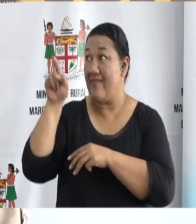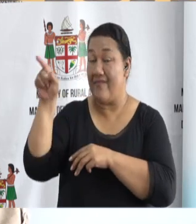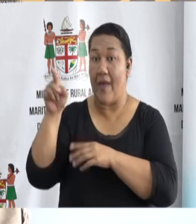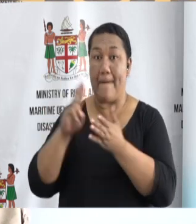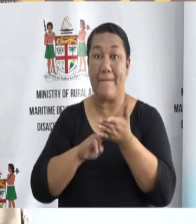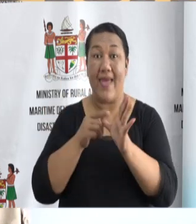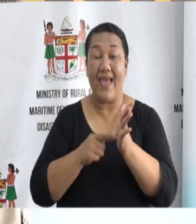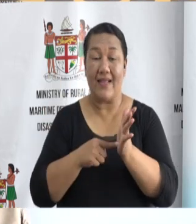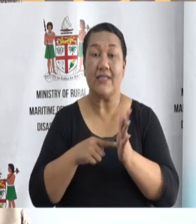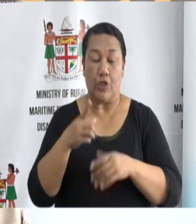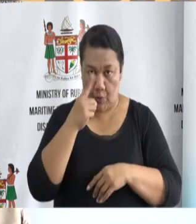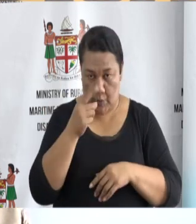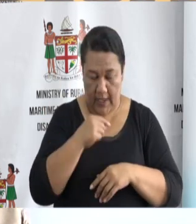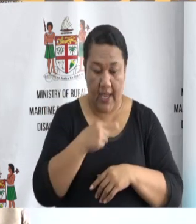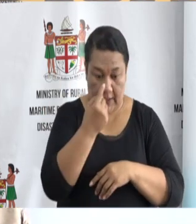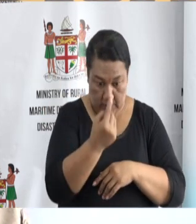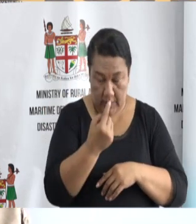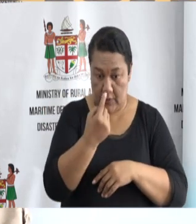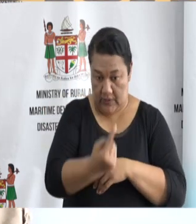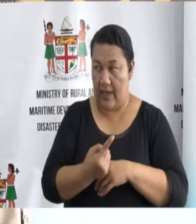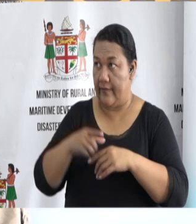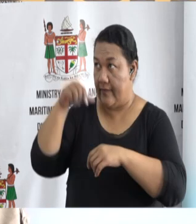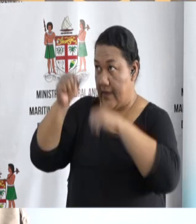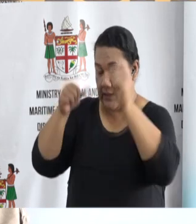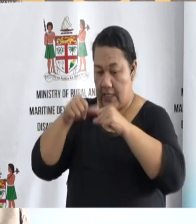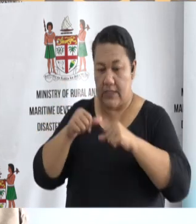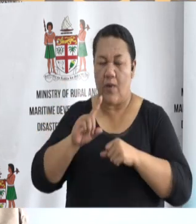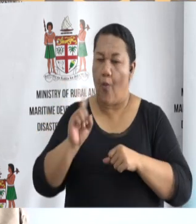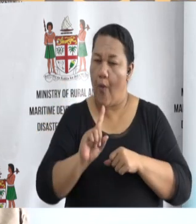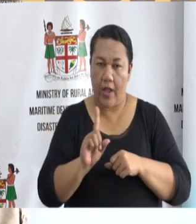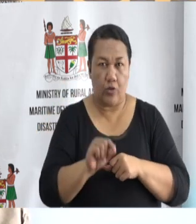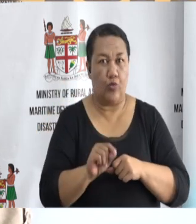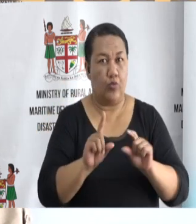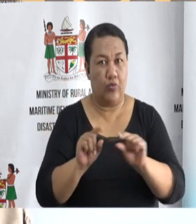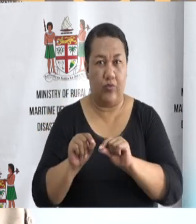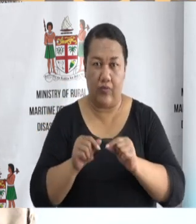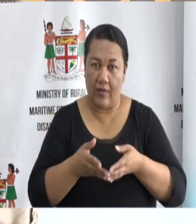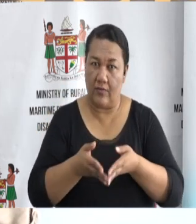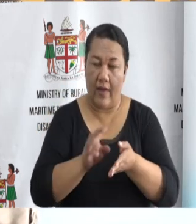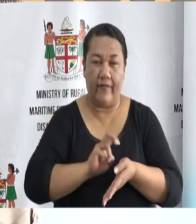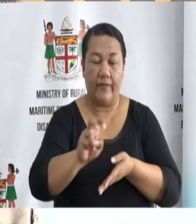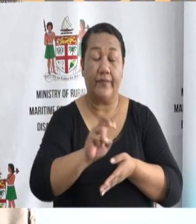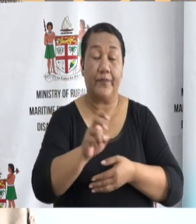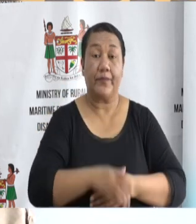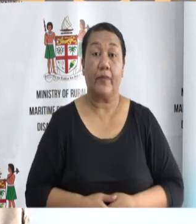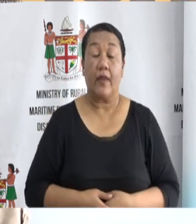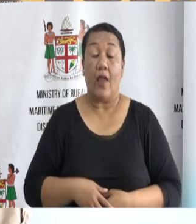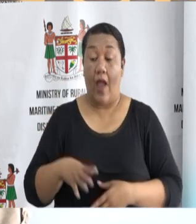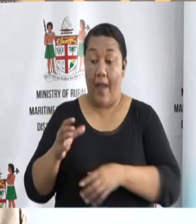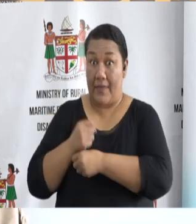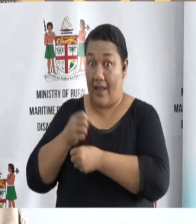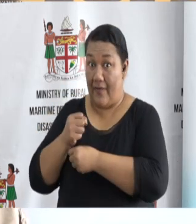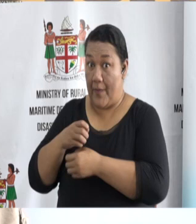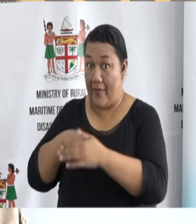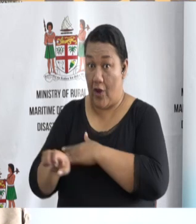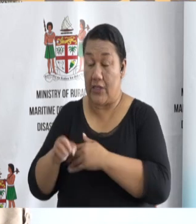weather information that's currently being issued by Fiji Met, you can please make your assessment with regards to the call you want to make. Just